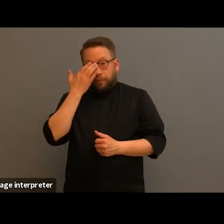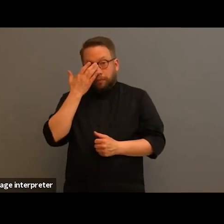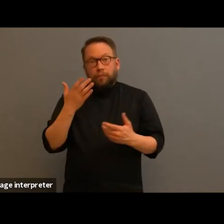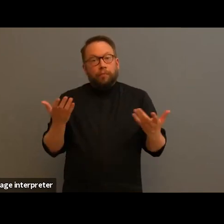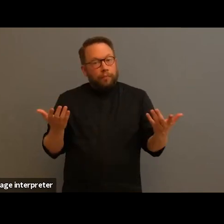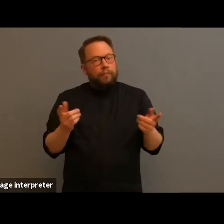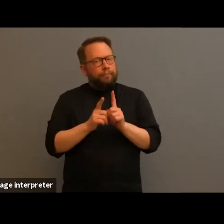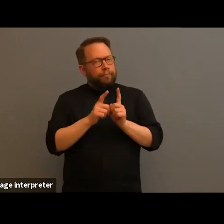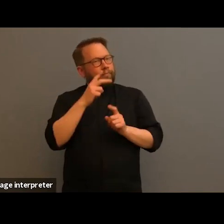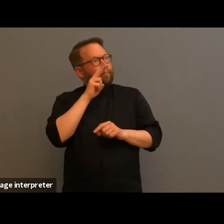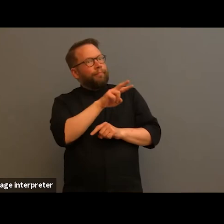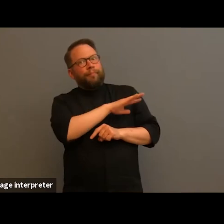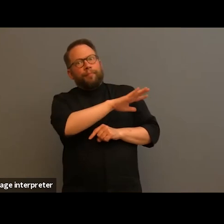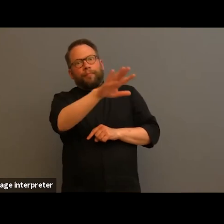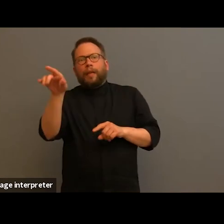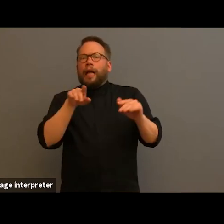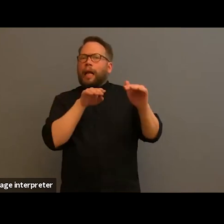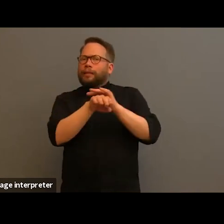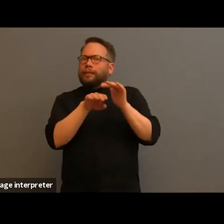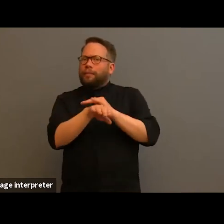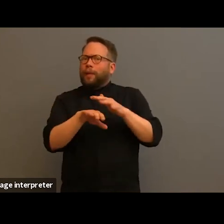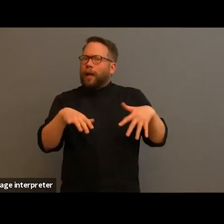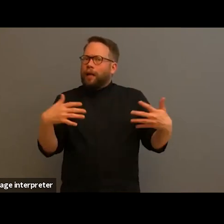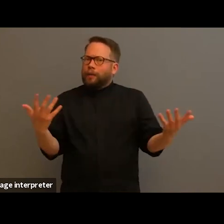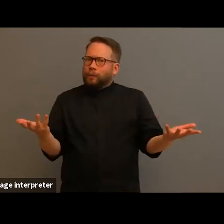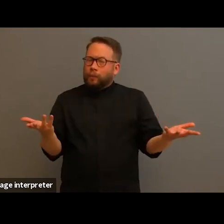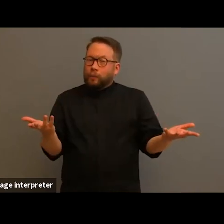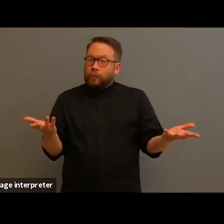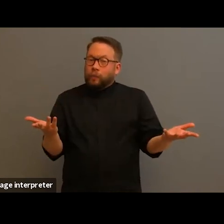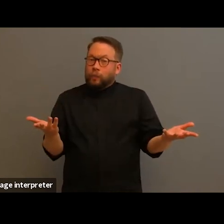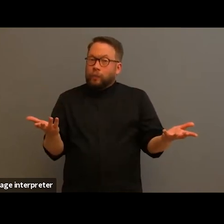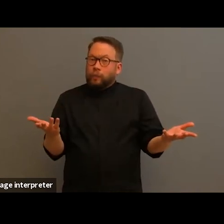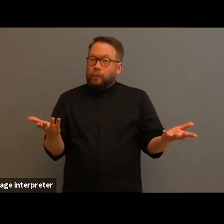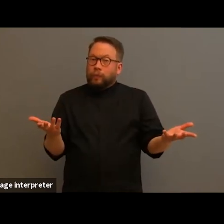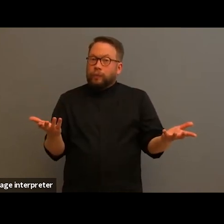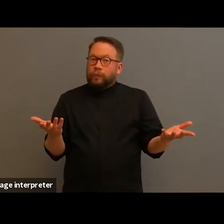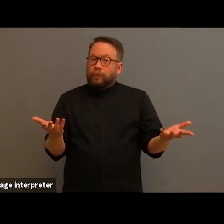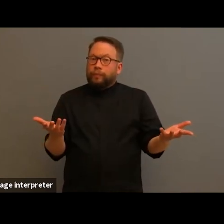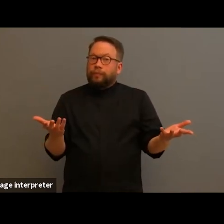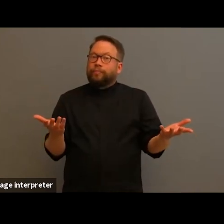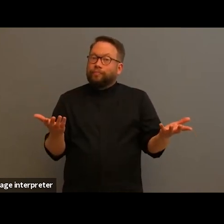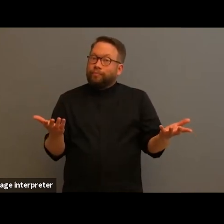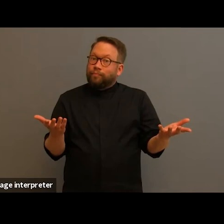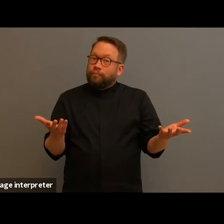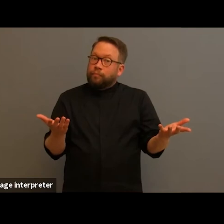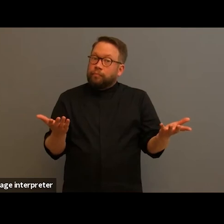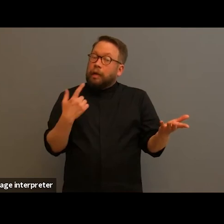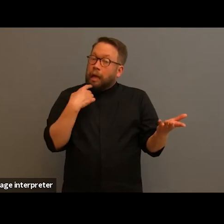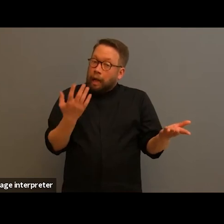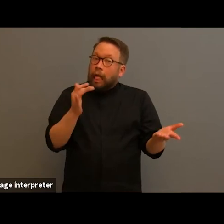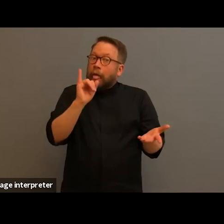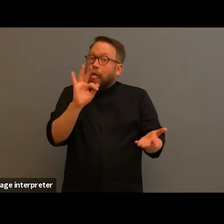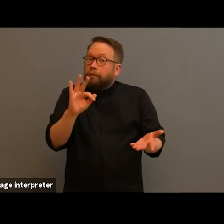the interlinked WCAG 2.1, the non-compatibility problems will be solved, and workers